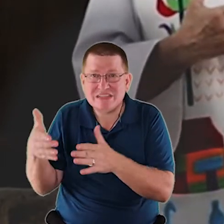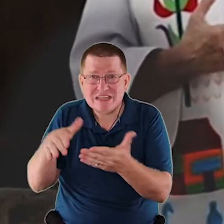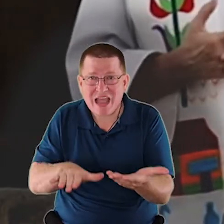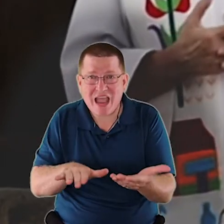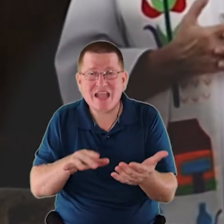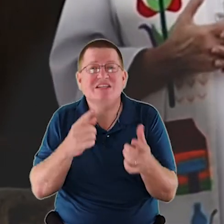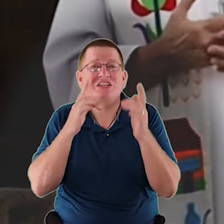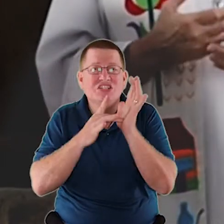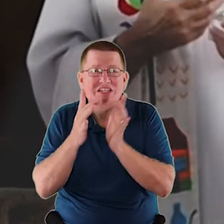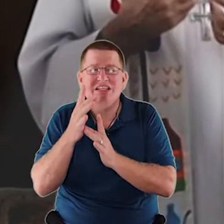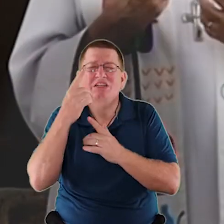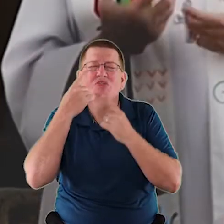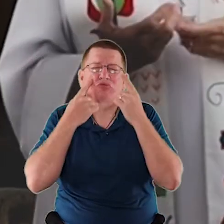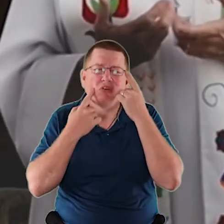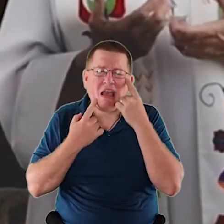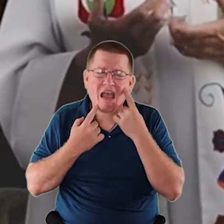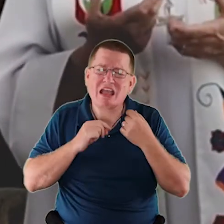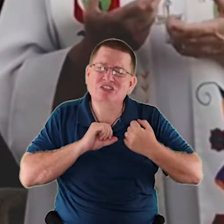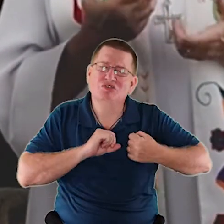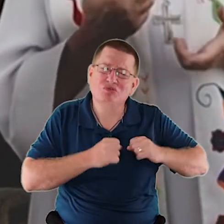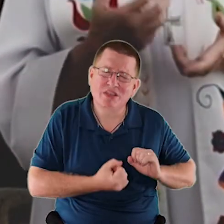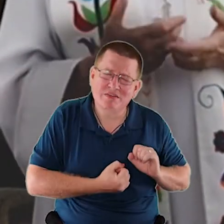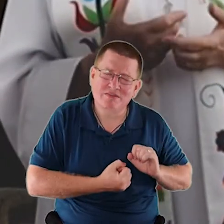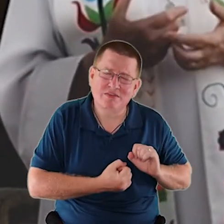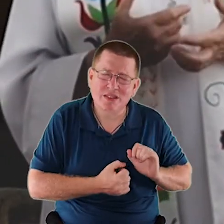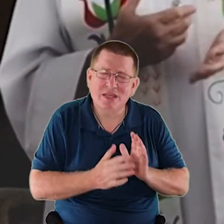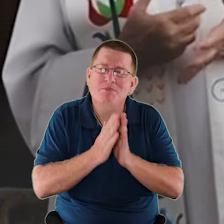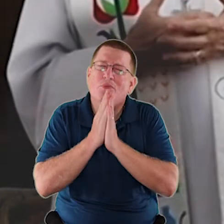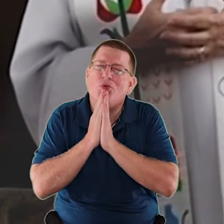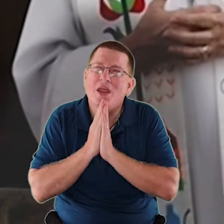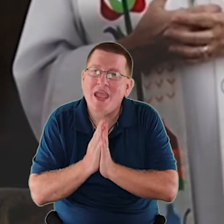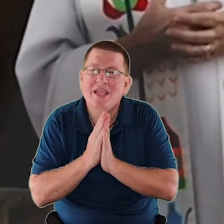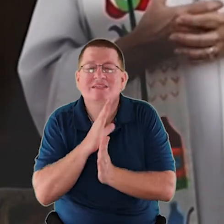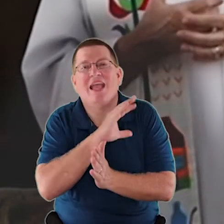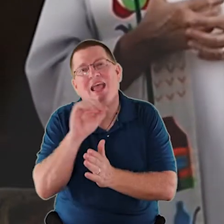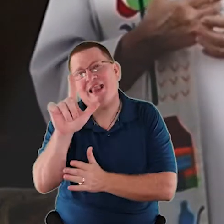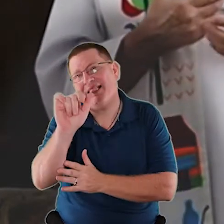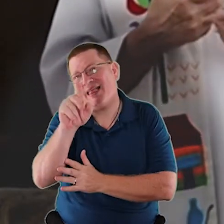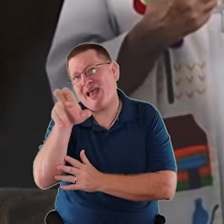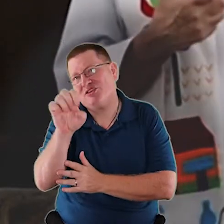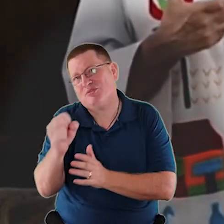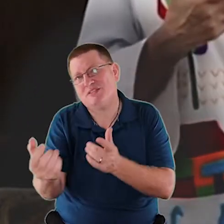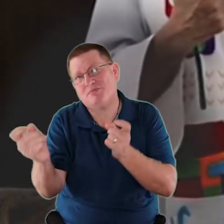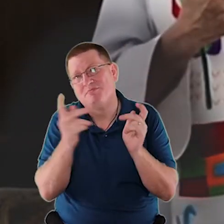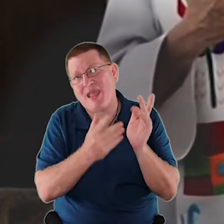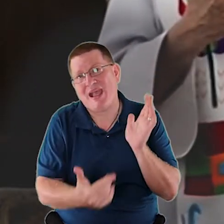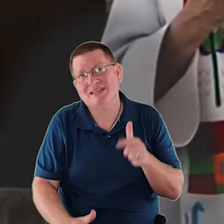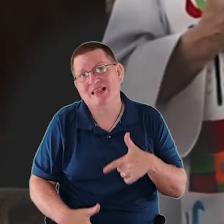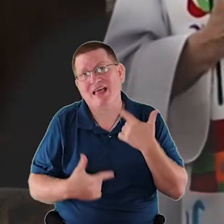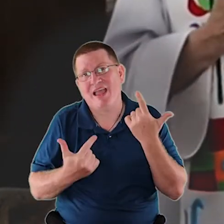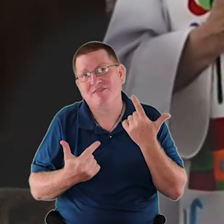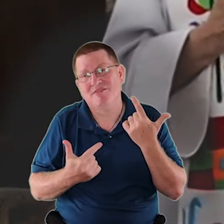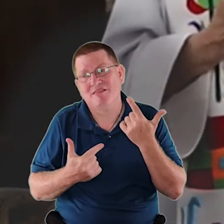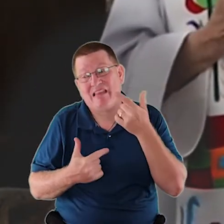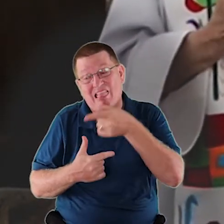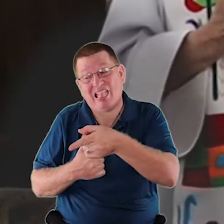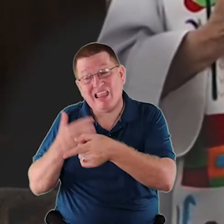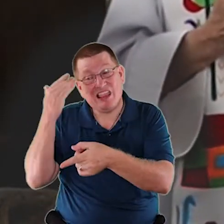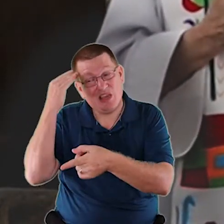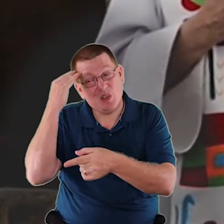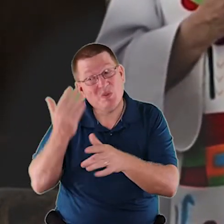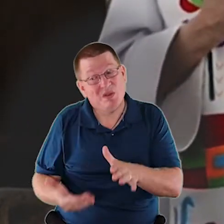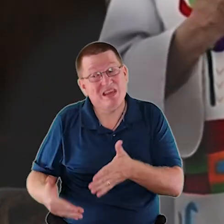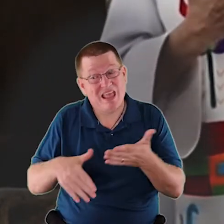real grief. He prays, and Lazarus is restored to life. Lazarus now knows what death is